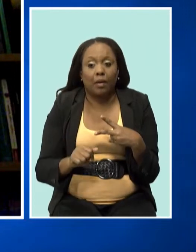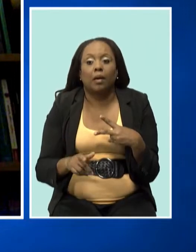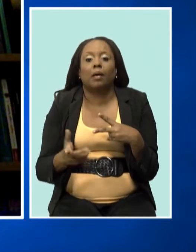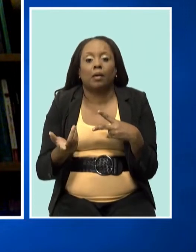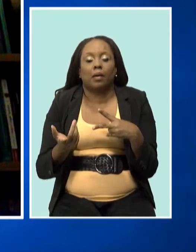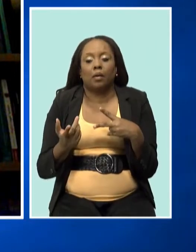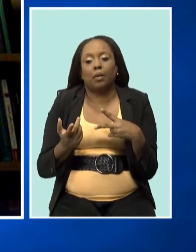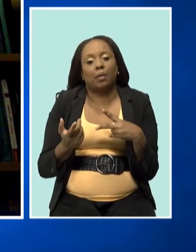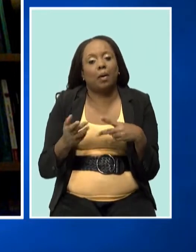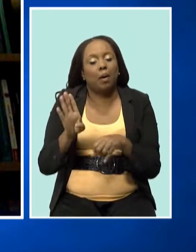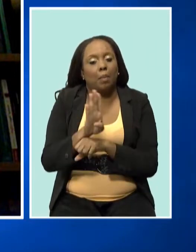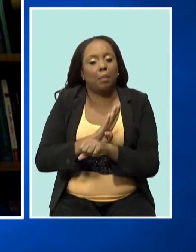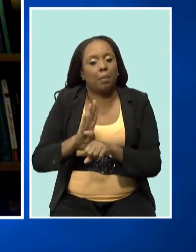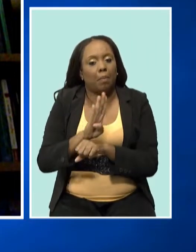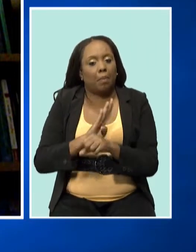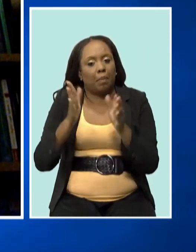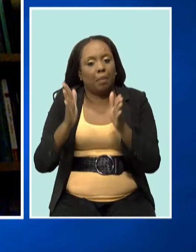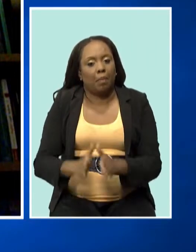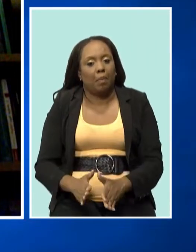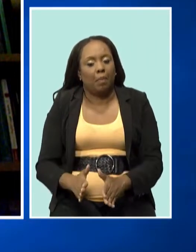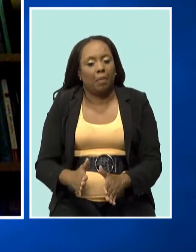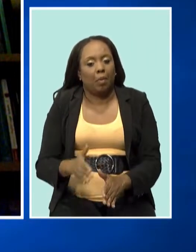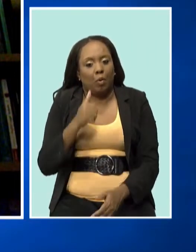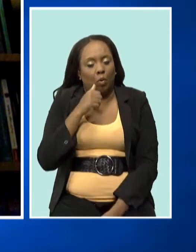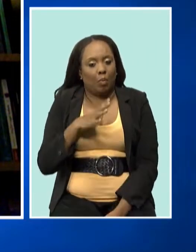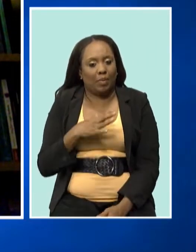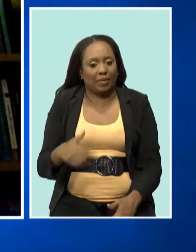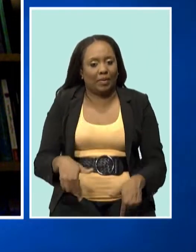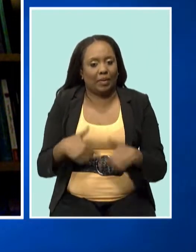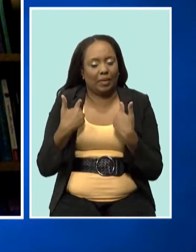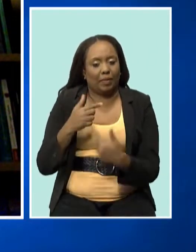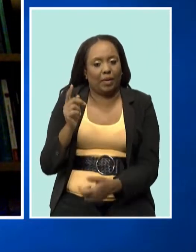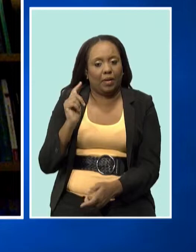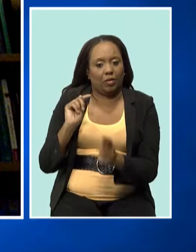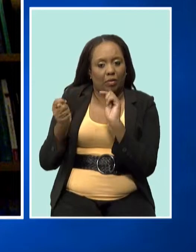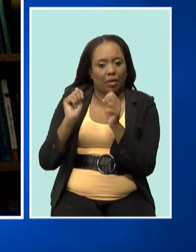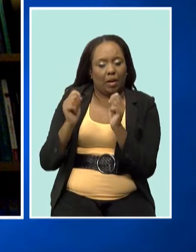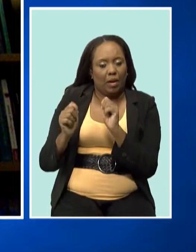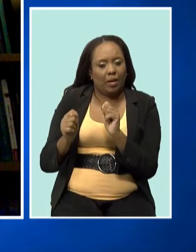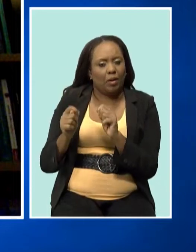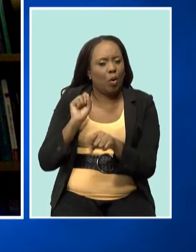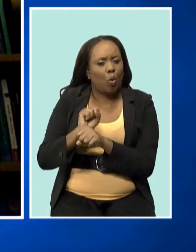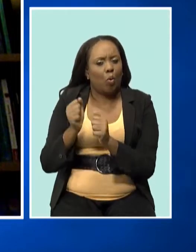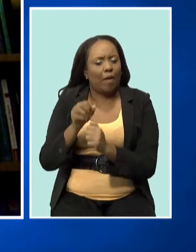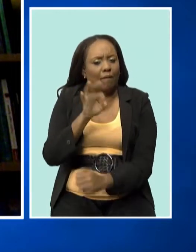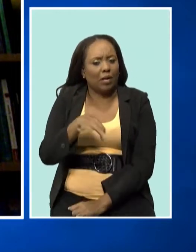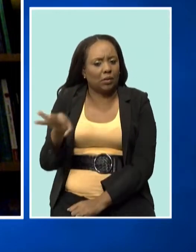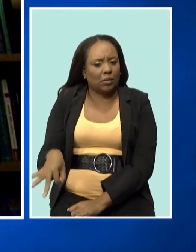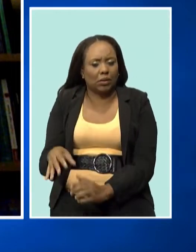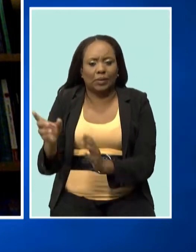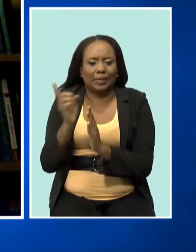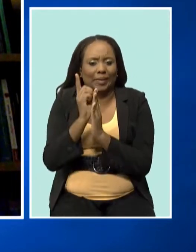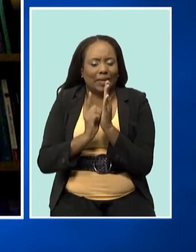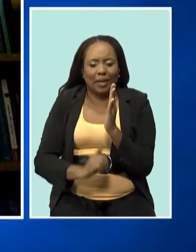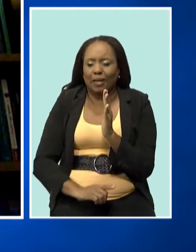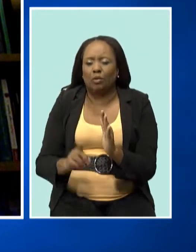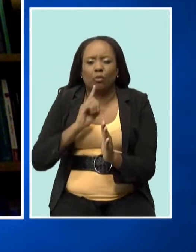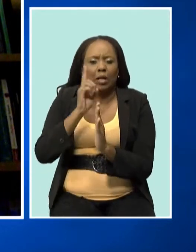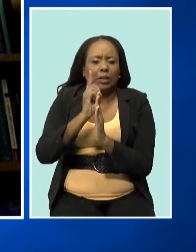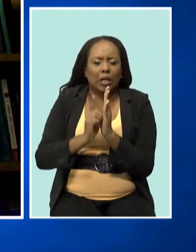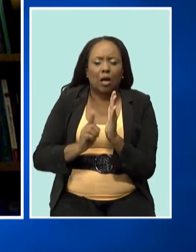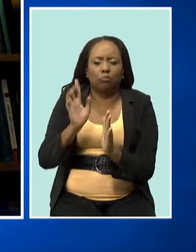Talk about this combination. You've come together with some other partners to create what is a very vibrant band. Talk a bit about